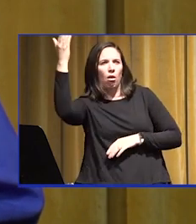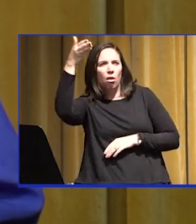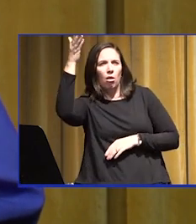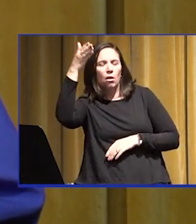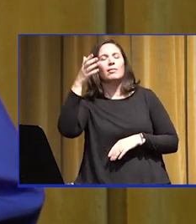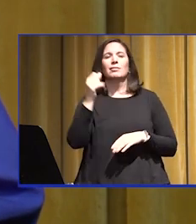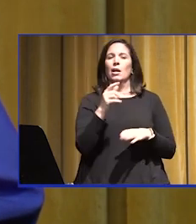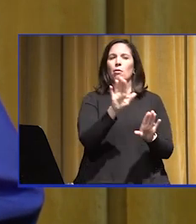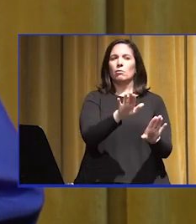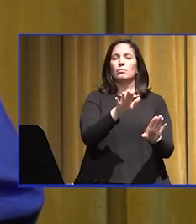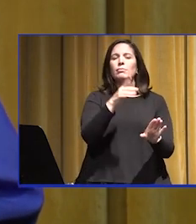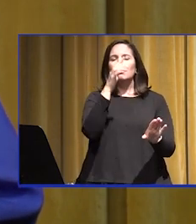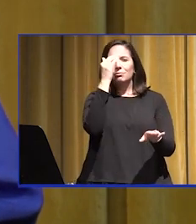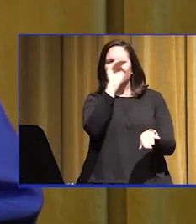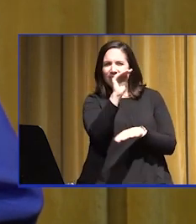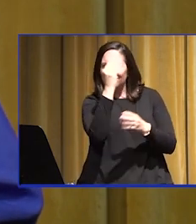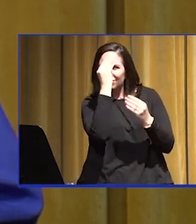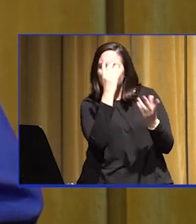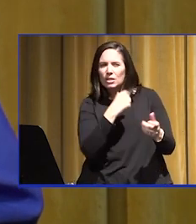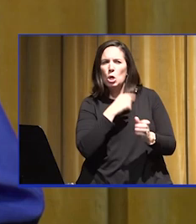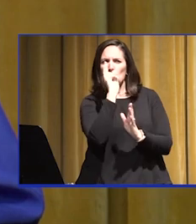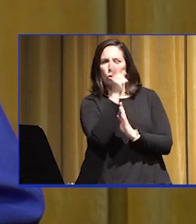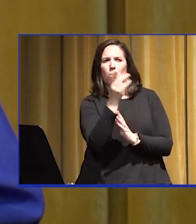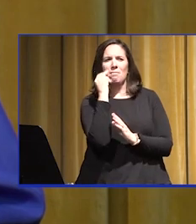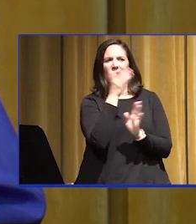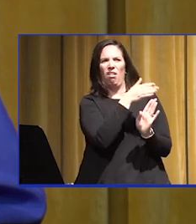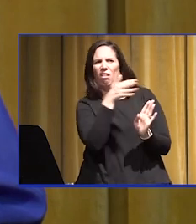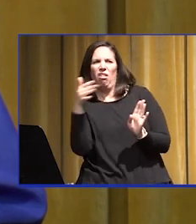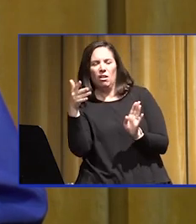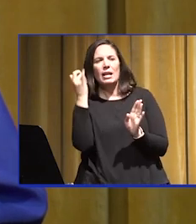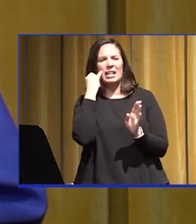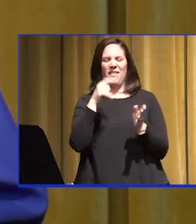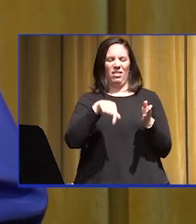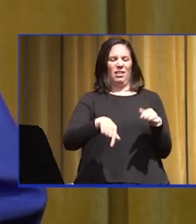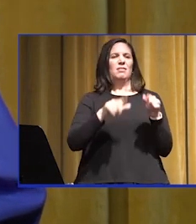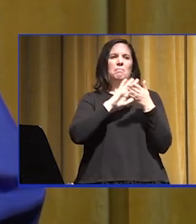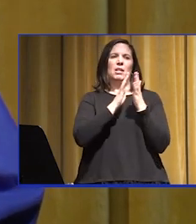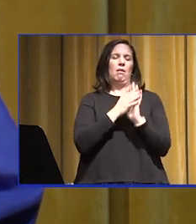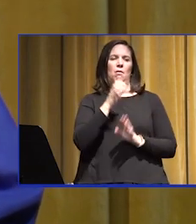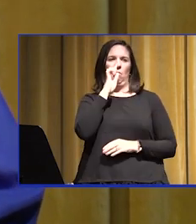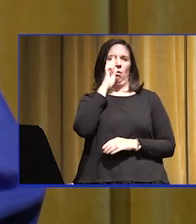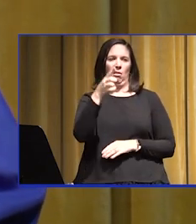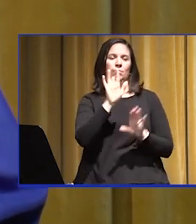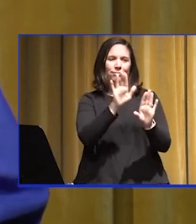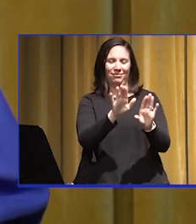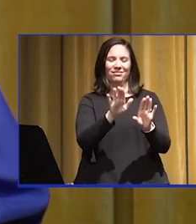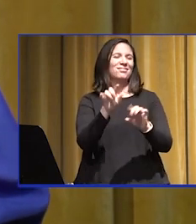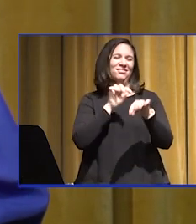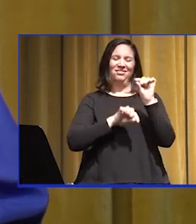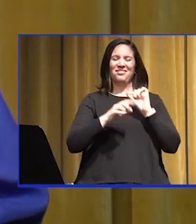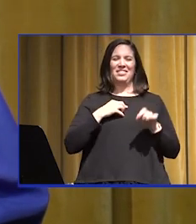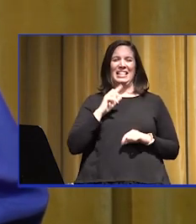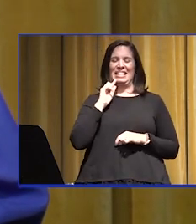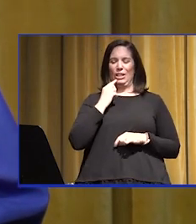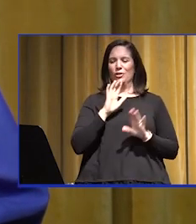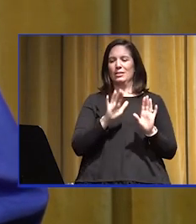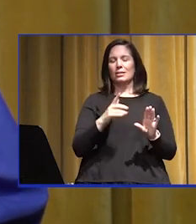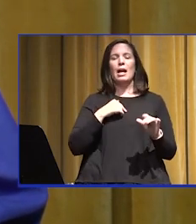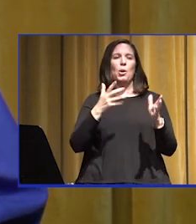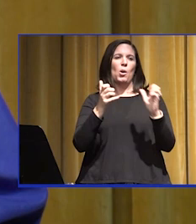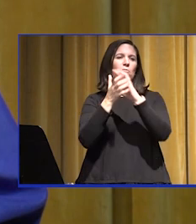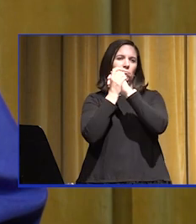speeches. Side note, fast forward 2 minutes if this speech becomes too arduous. In all seriousness, I